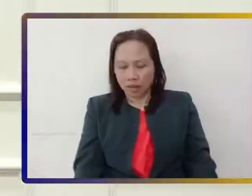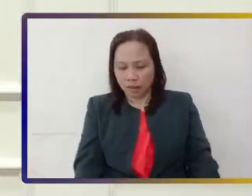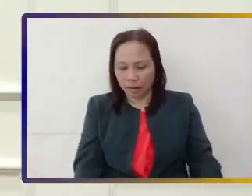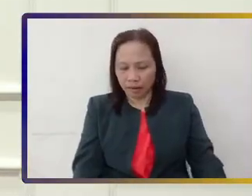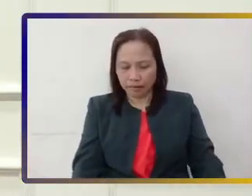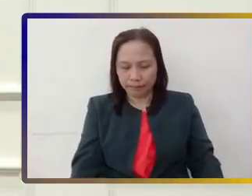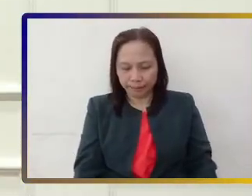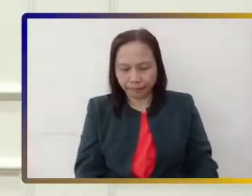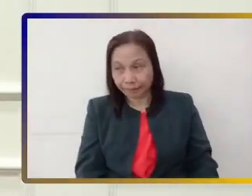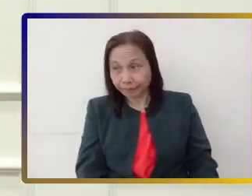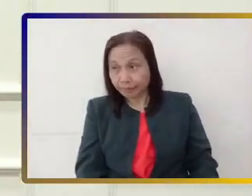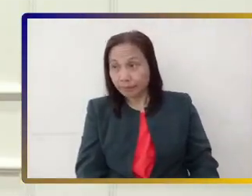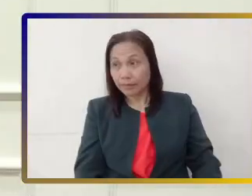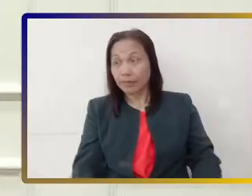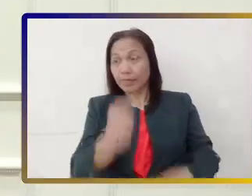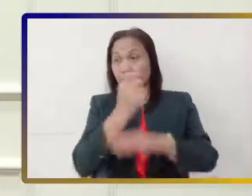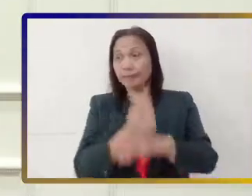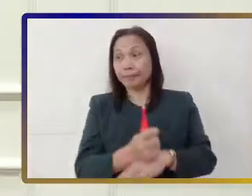right